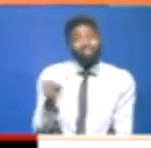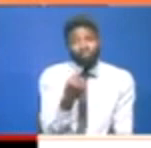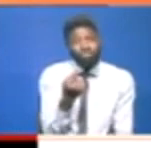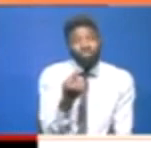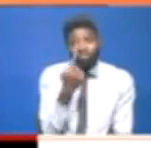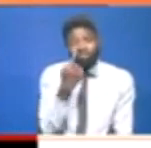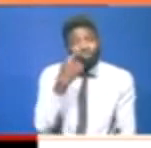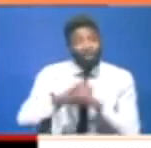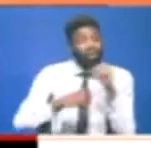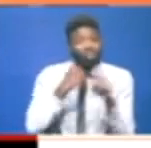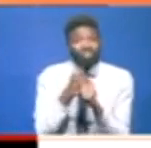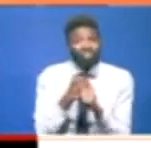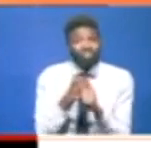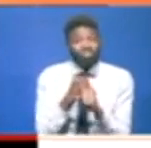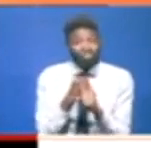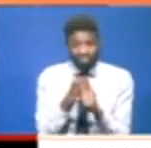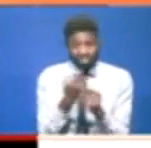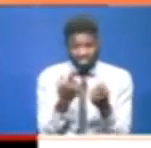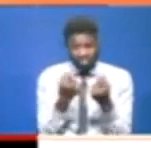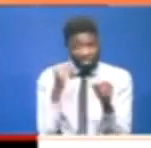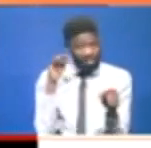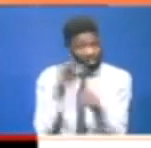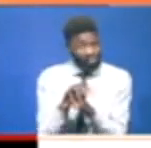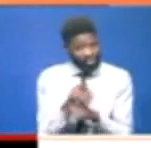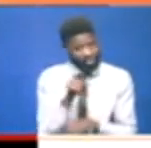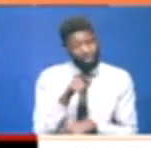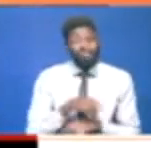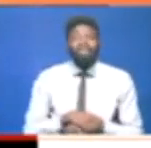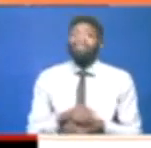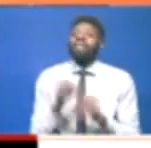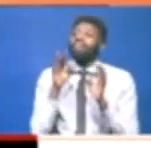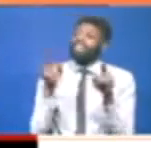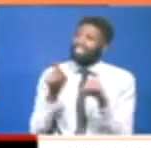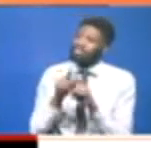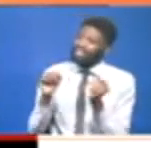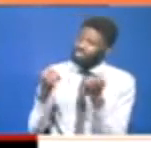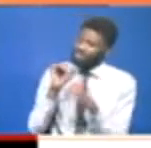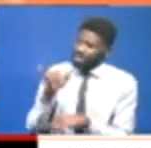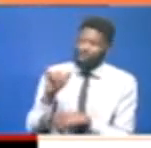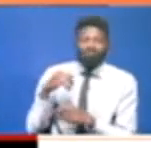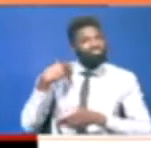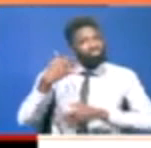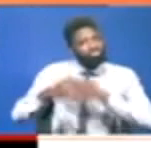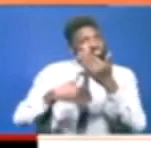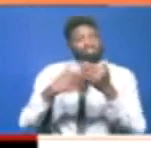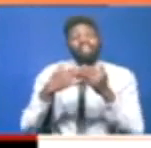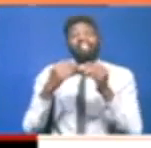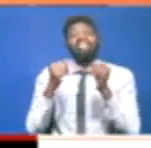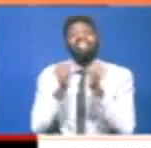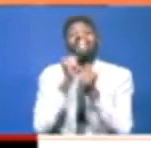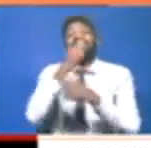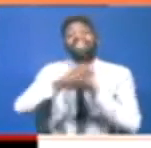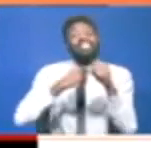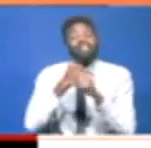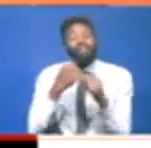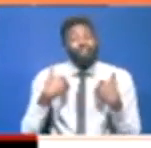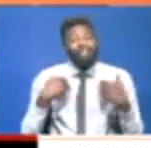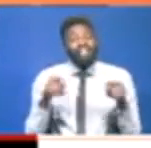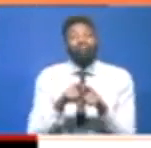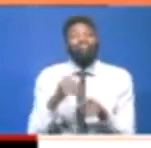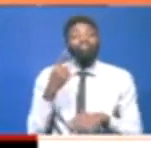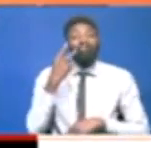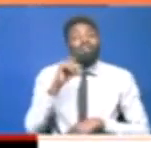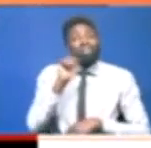you know. Yeah. That's quite a significant amount of money. It is. And so if you save that, you know, for a period of 10 years, so you have 200,000. Yes. And